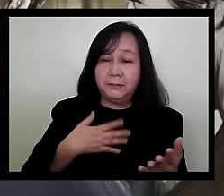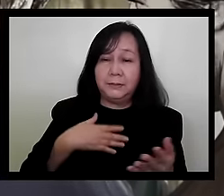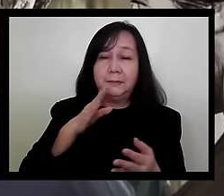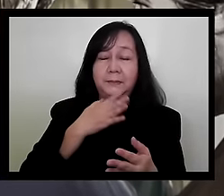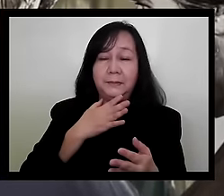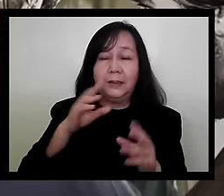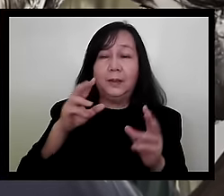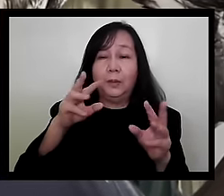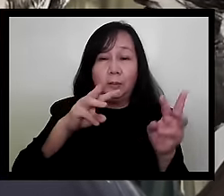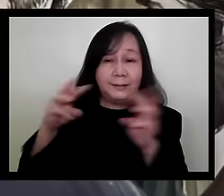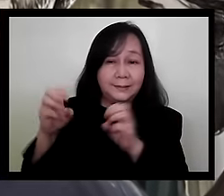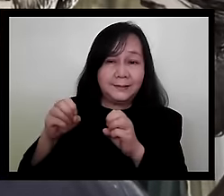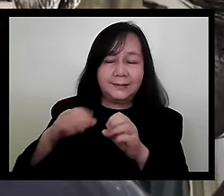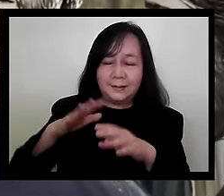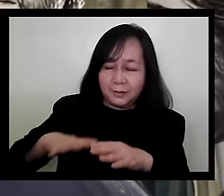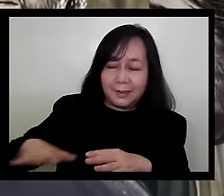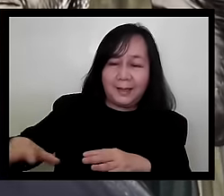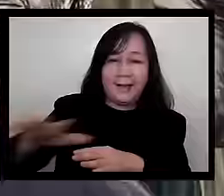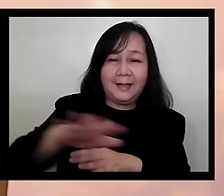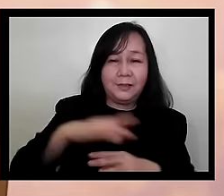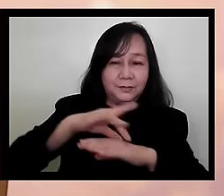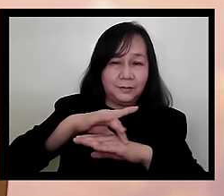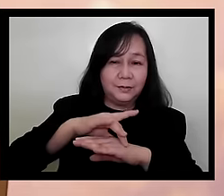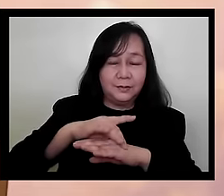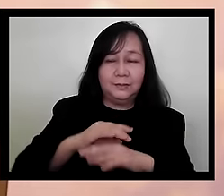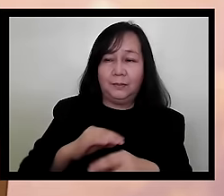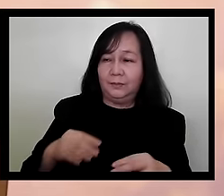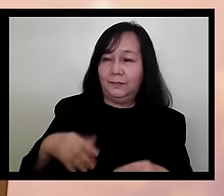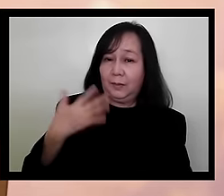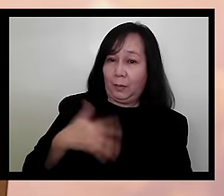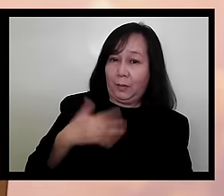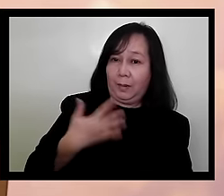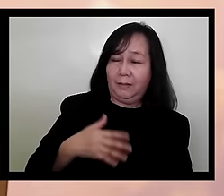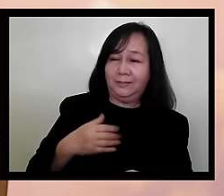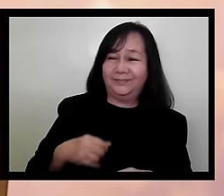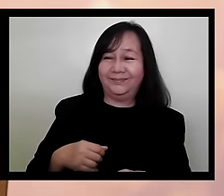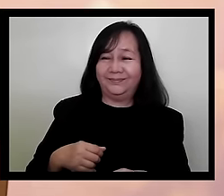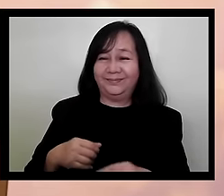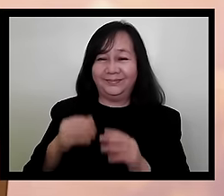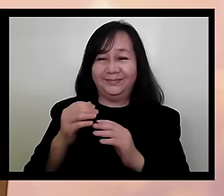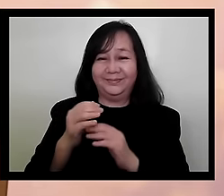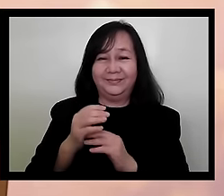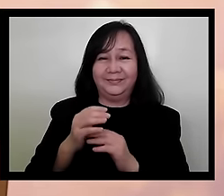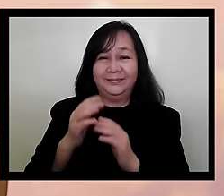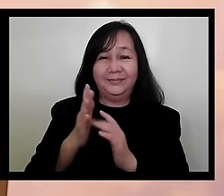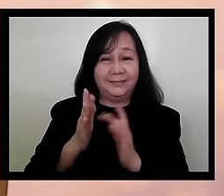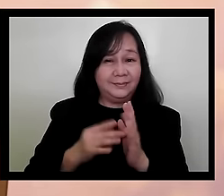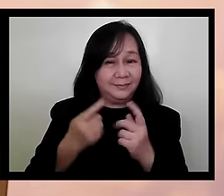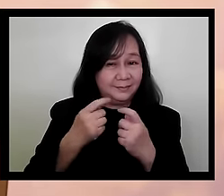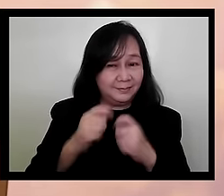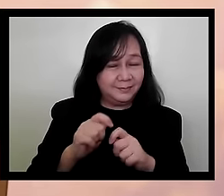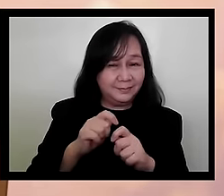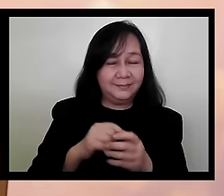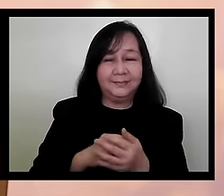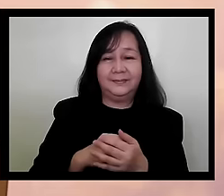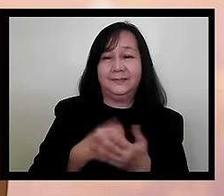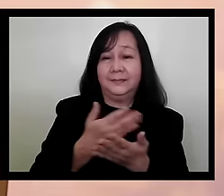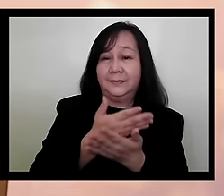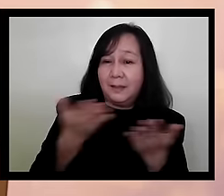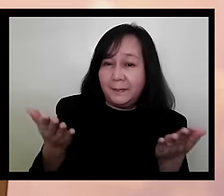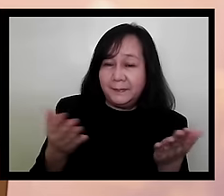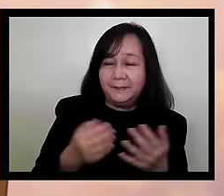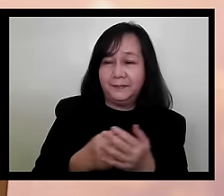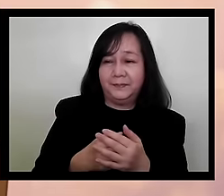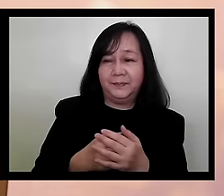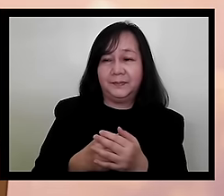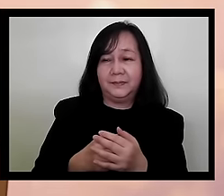witnesses to the ends of the Earth of this wow he trusts in them that's how